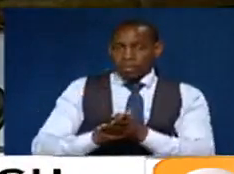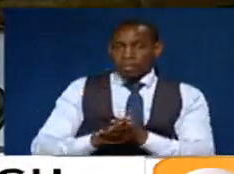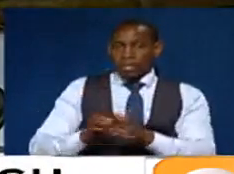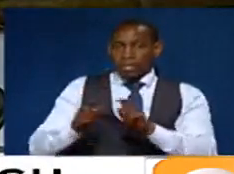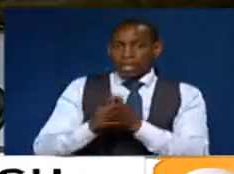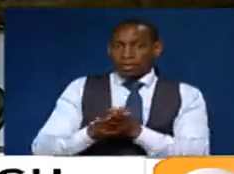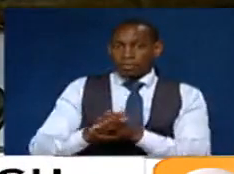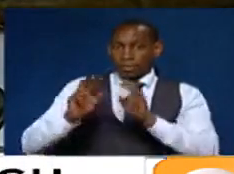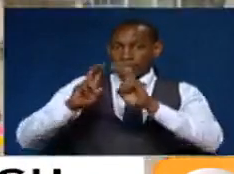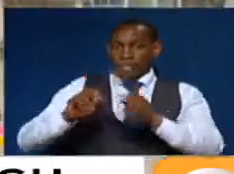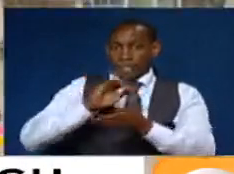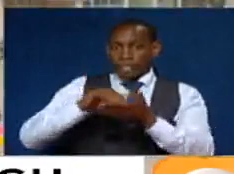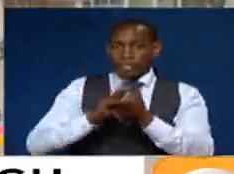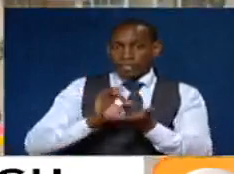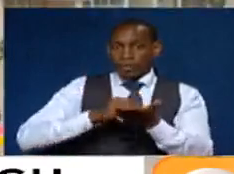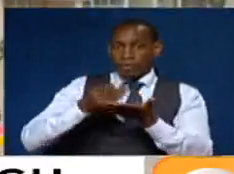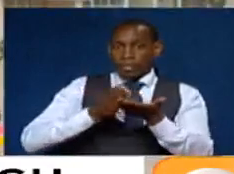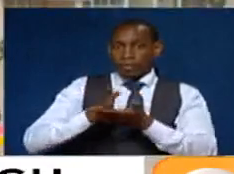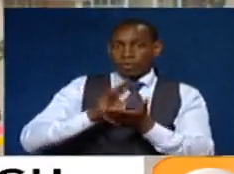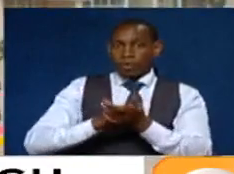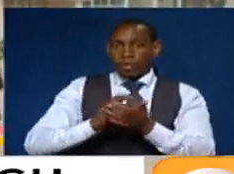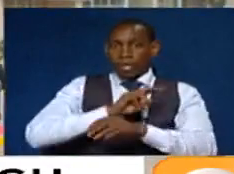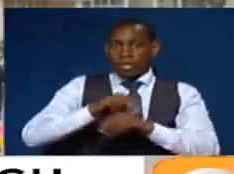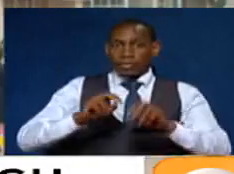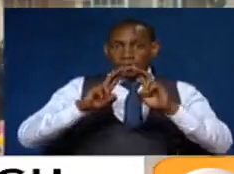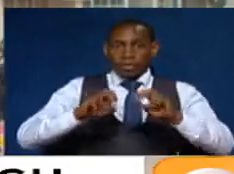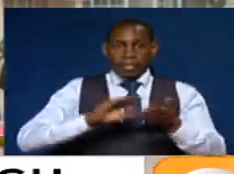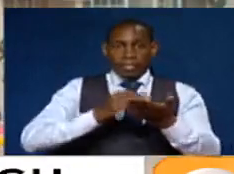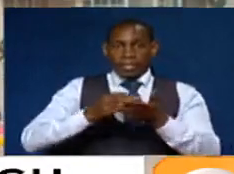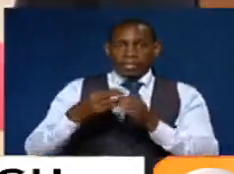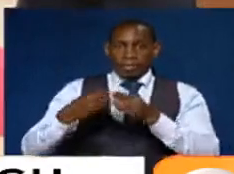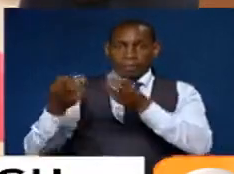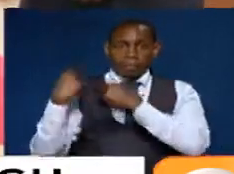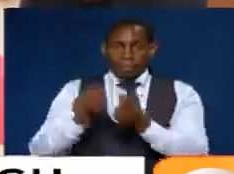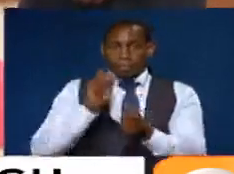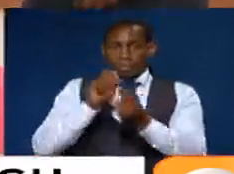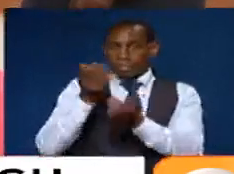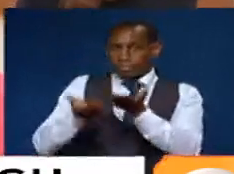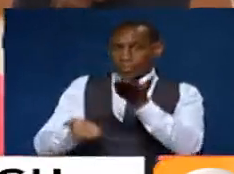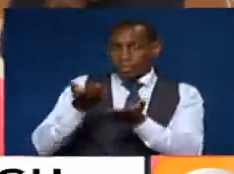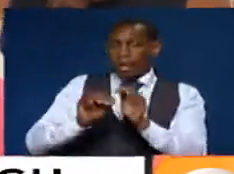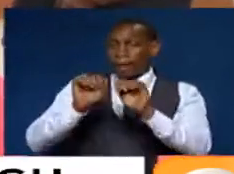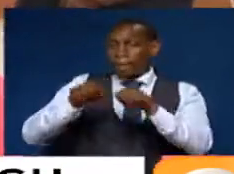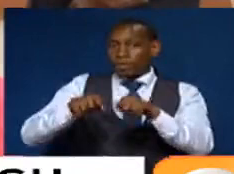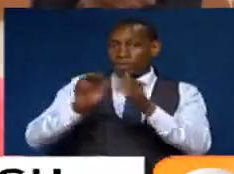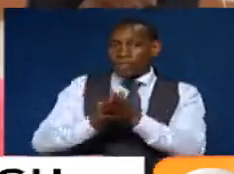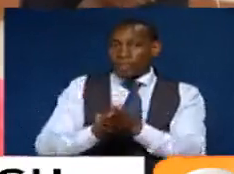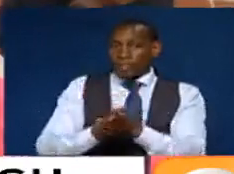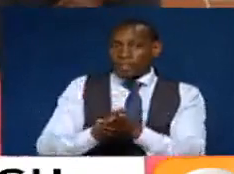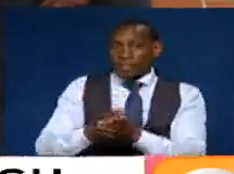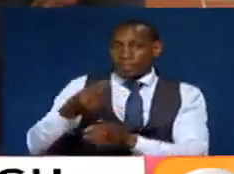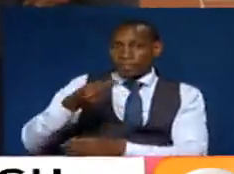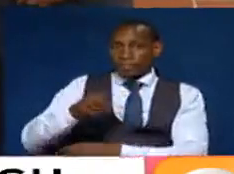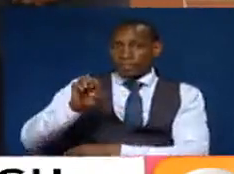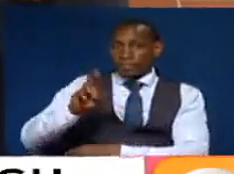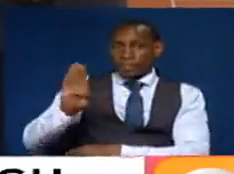the research center, which has been funded by the National Research Fund, is tasked with testing and analyzing the capabilities of herbs and